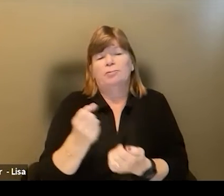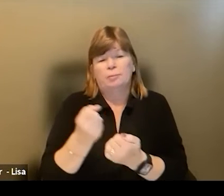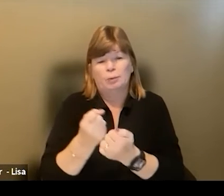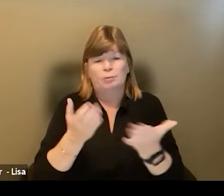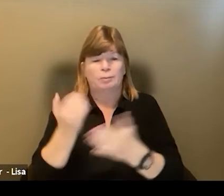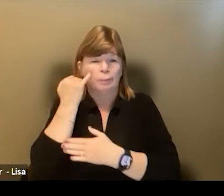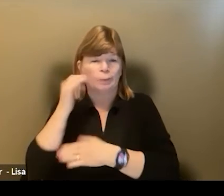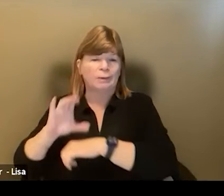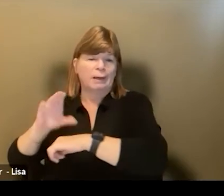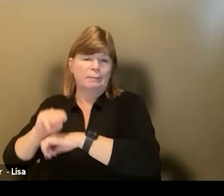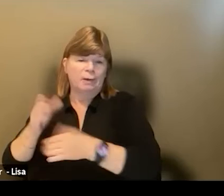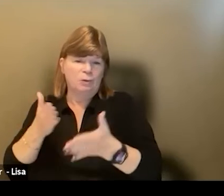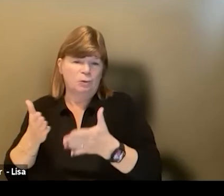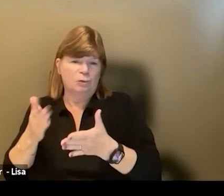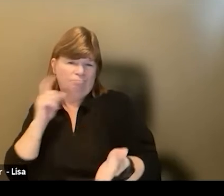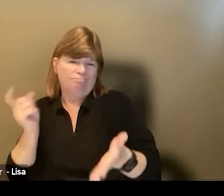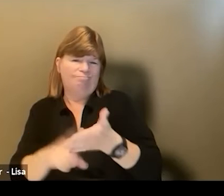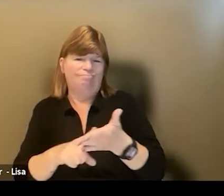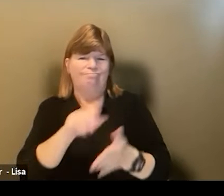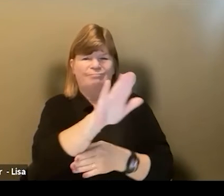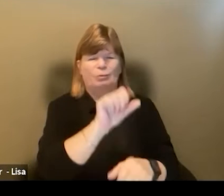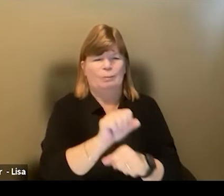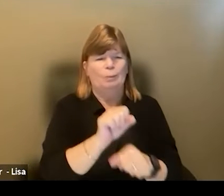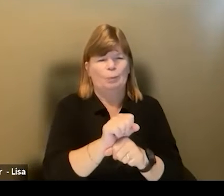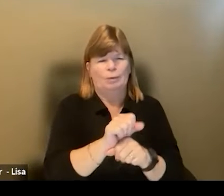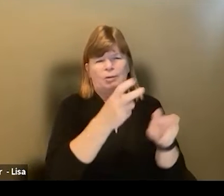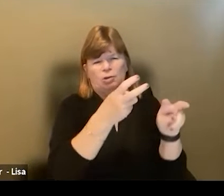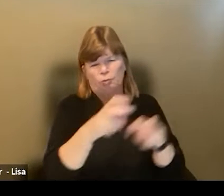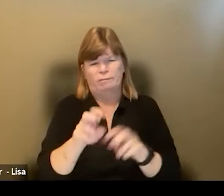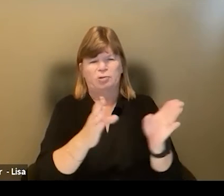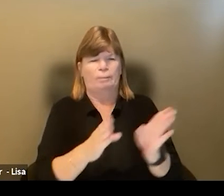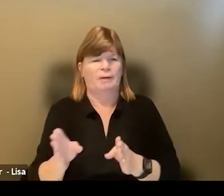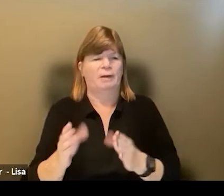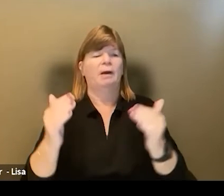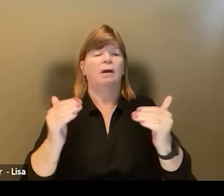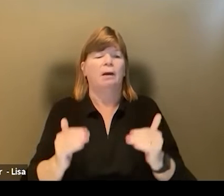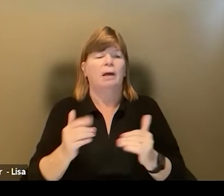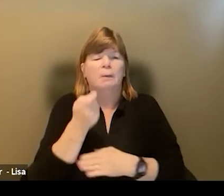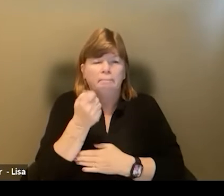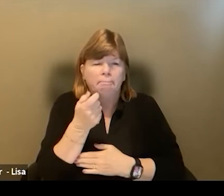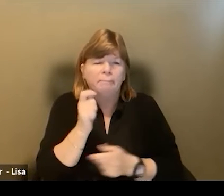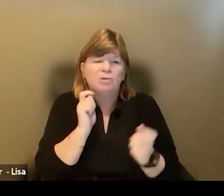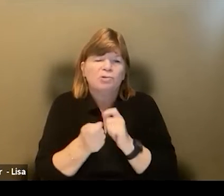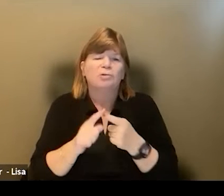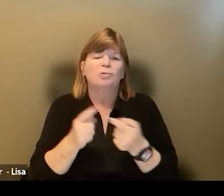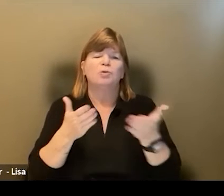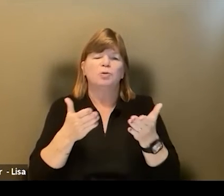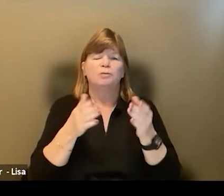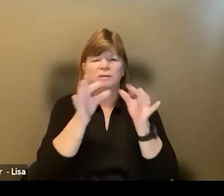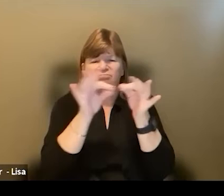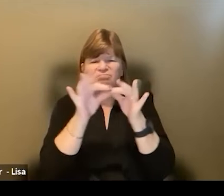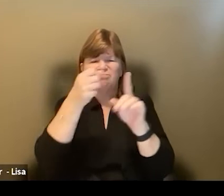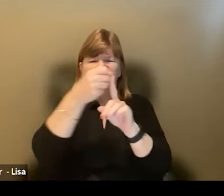and case management services in recognition of the employment transformation plan. And we made some minimal changes to service definition to